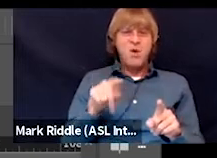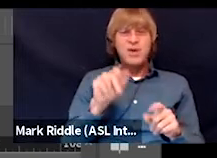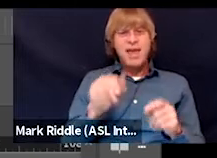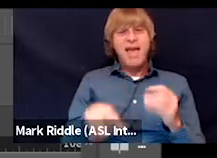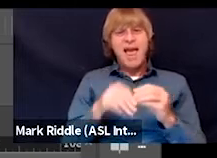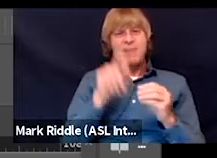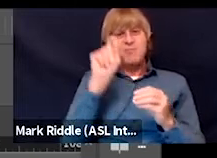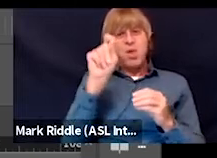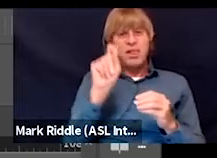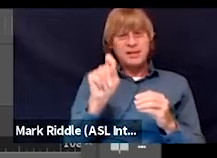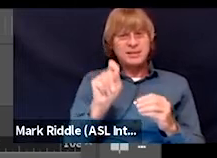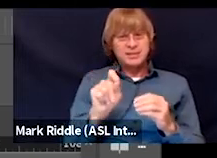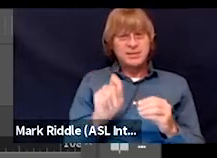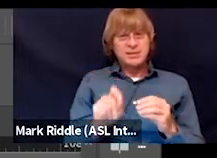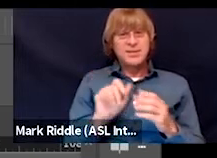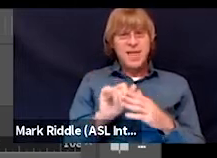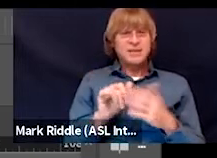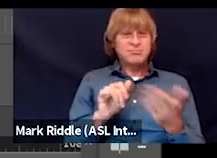that are